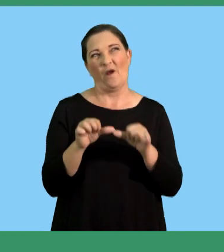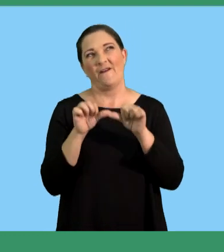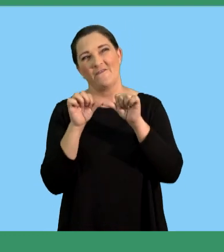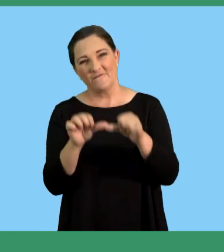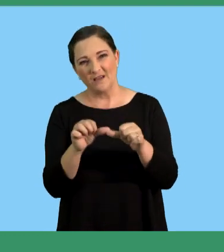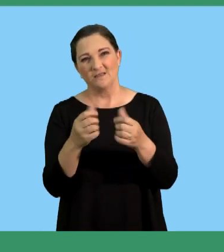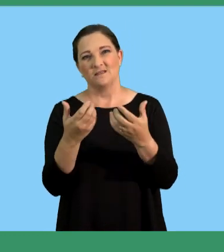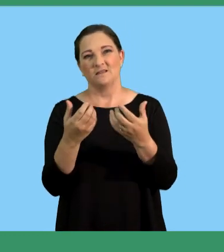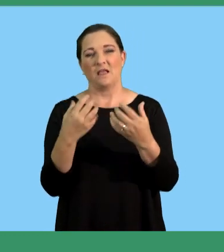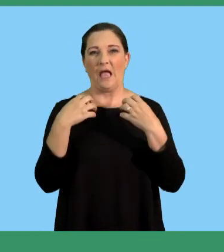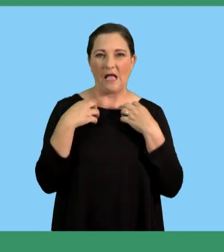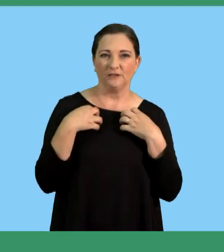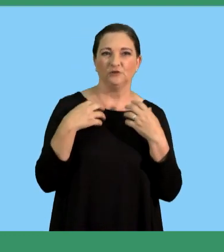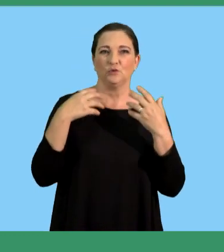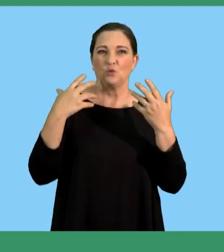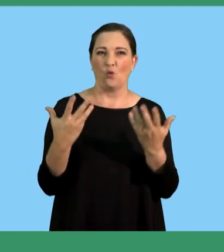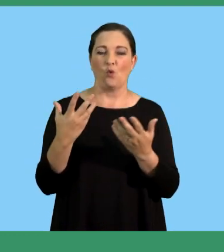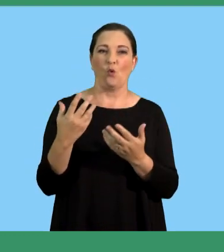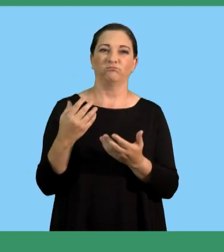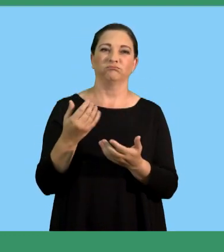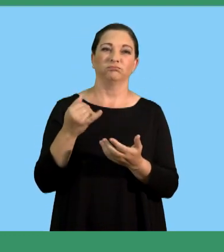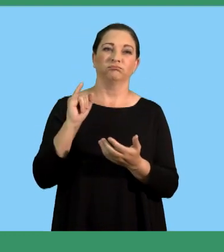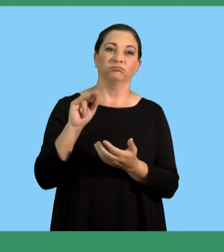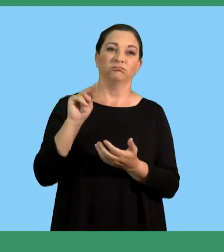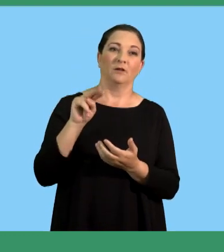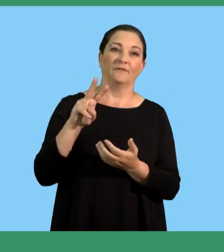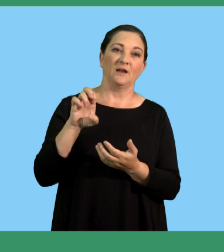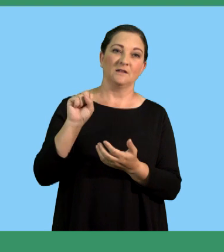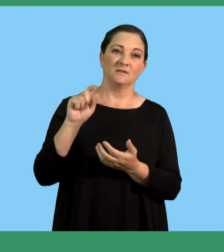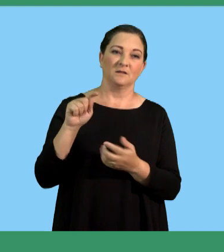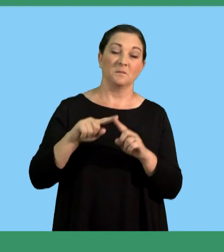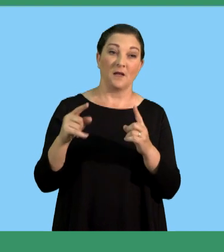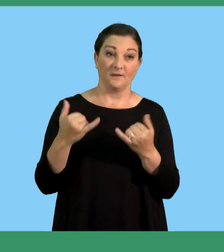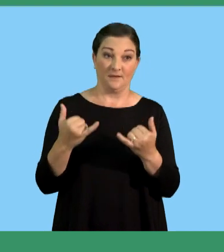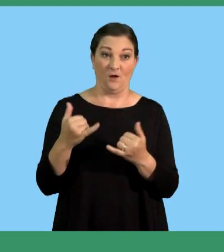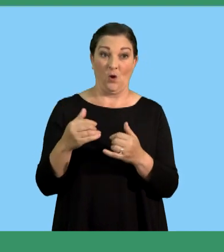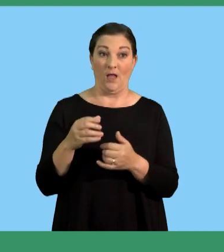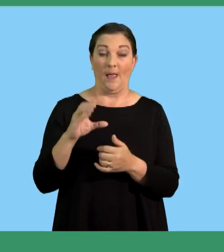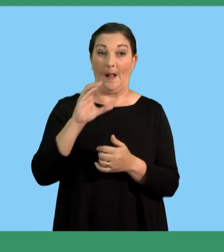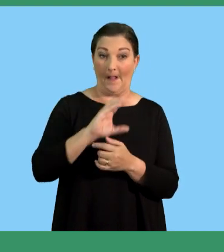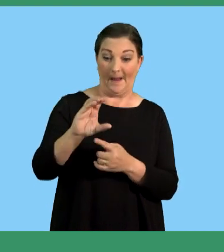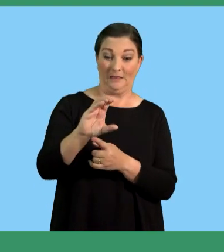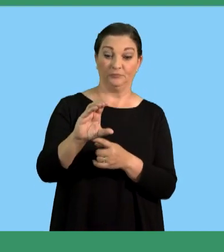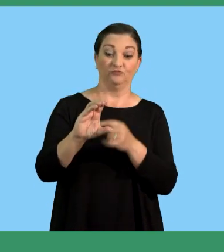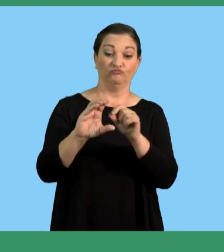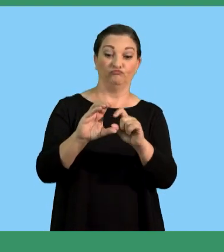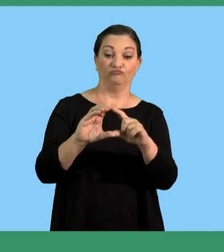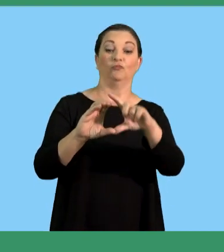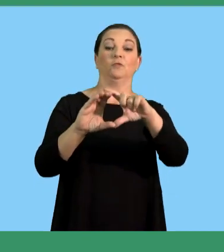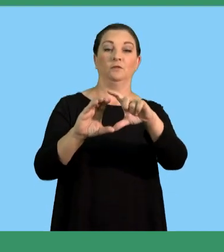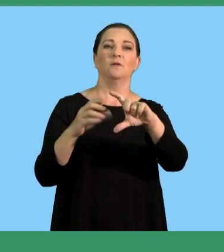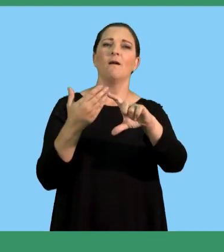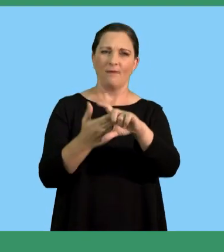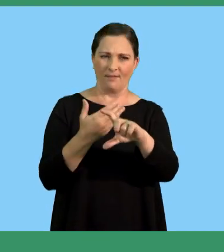or fixed assets or any investment. So, capital gain is tax payable when selling an asset that